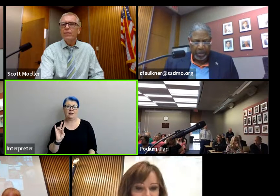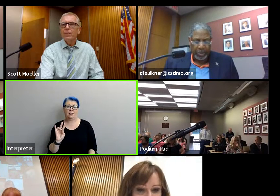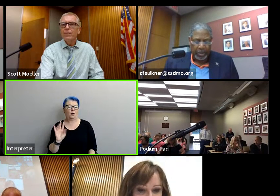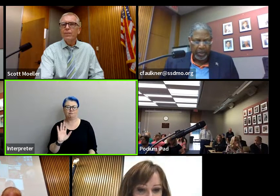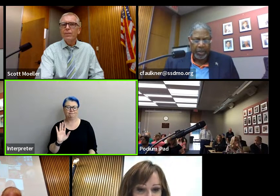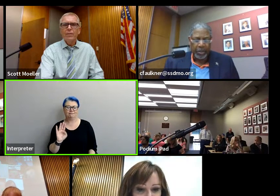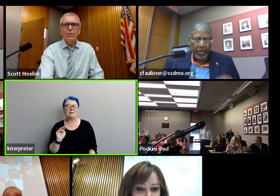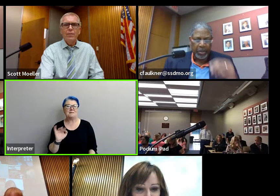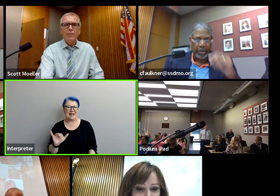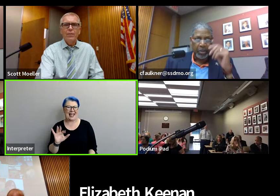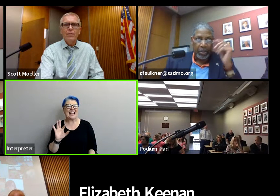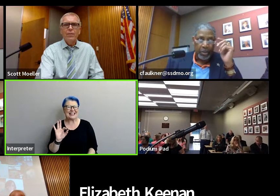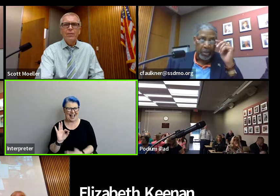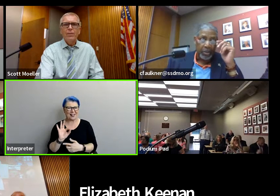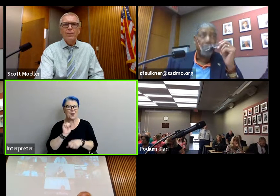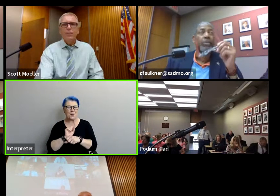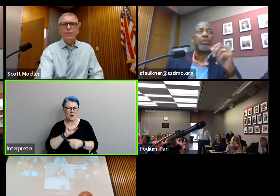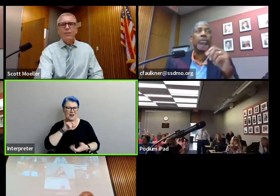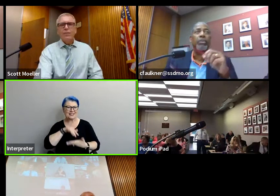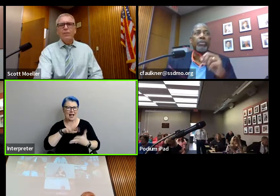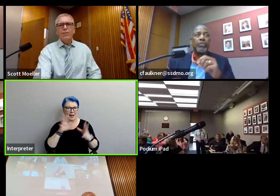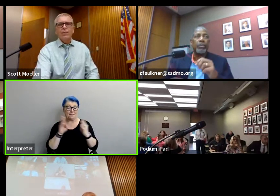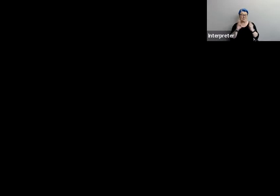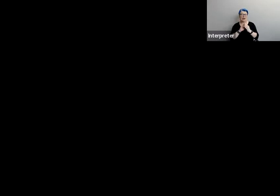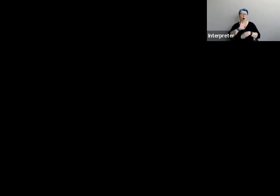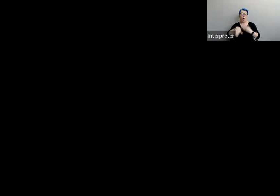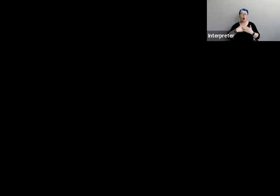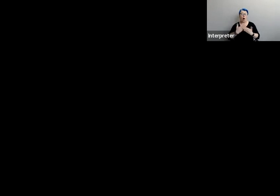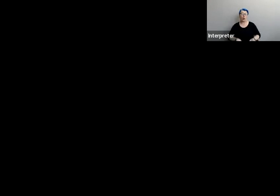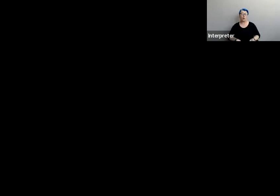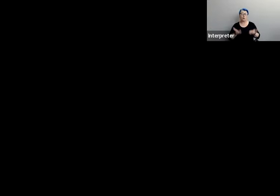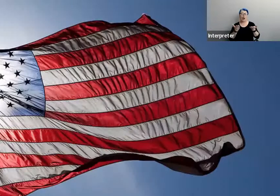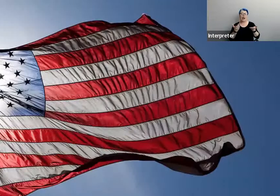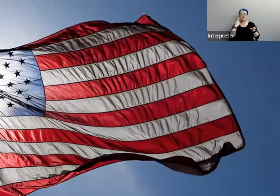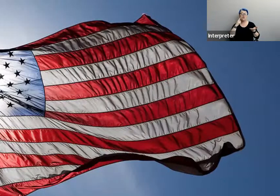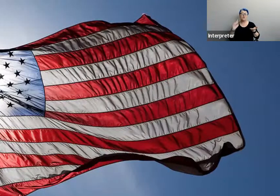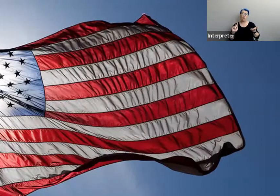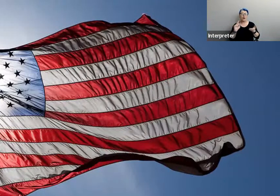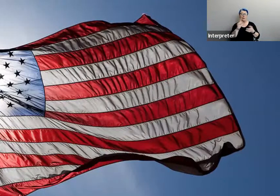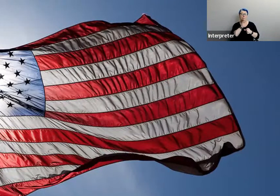ninth work study meeting. If we could all rise for the pledge of allegiance.